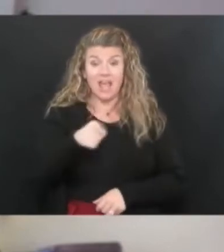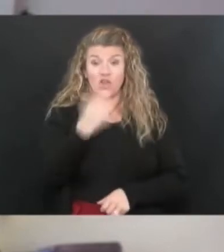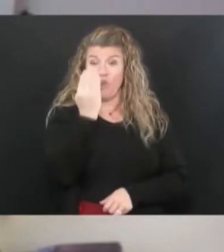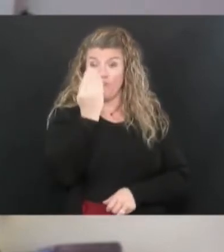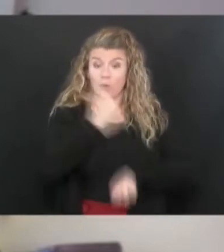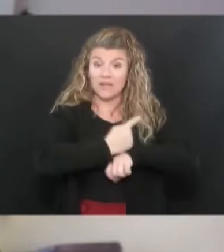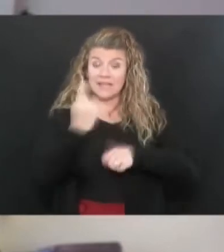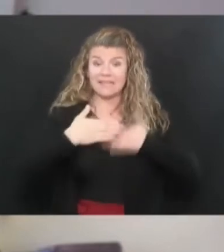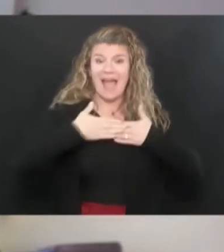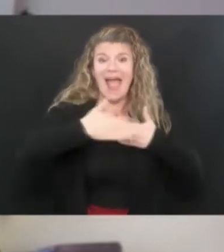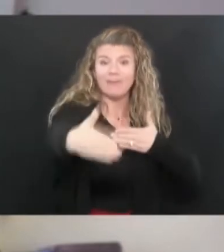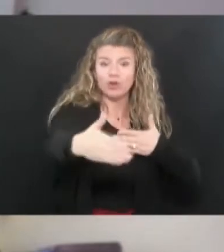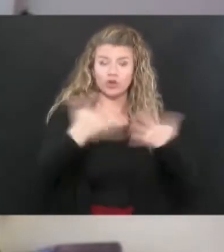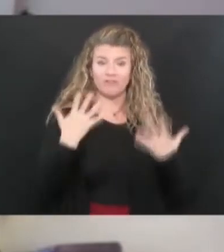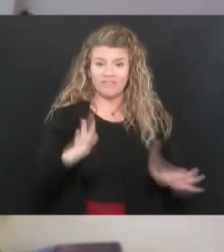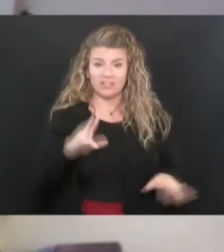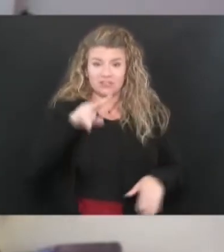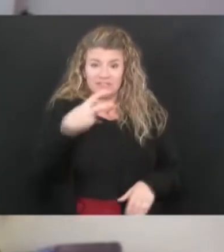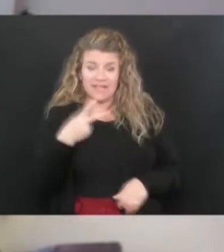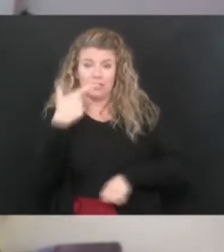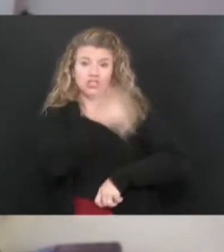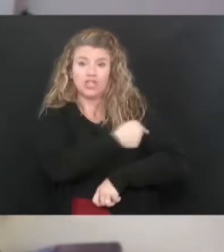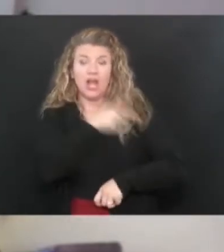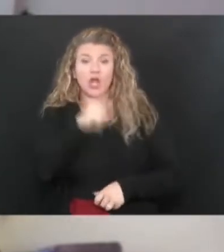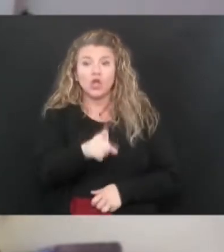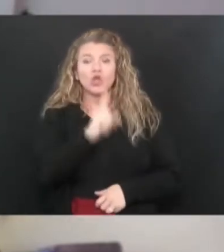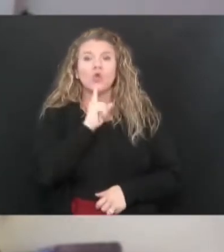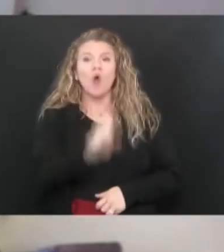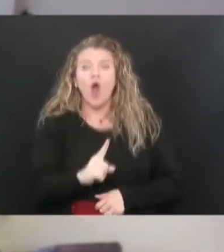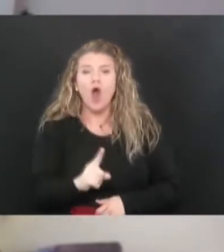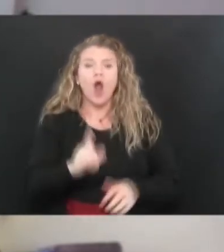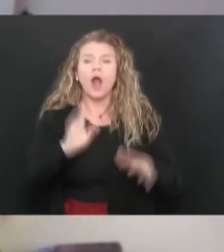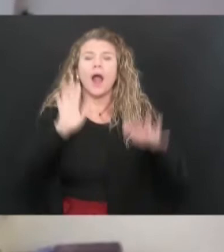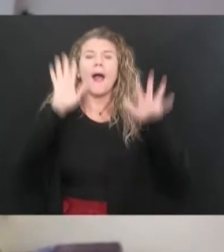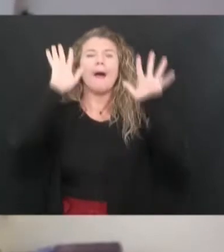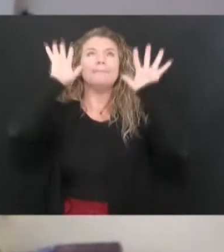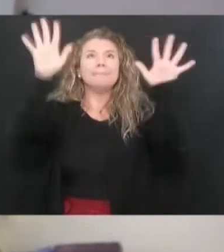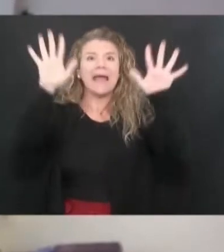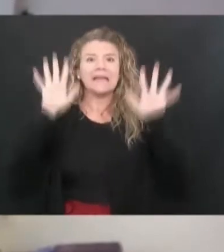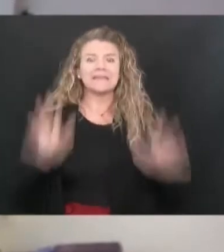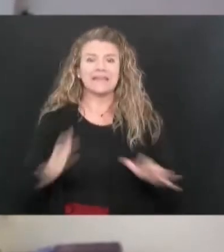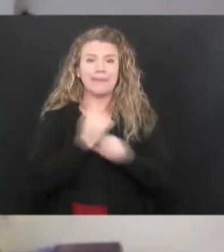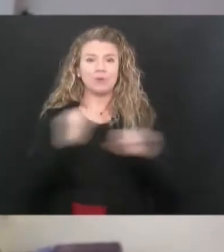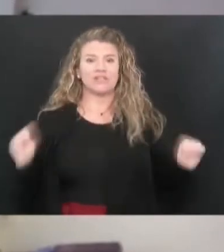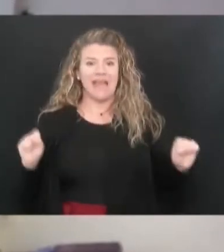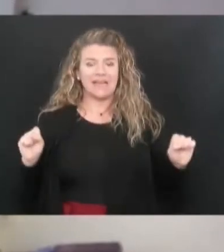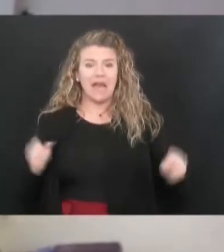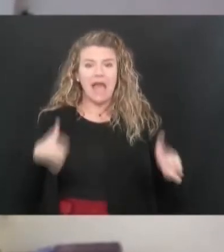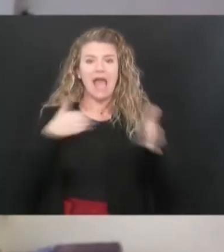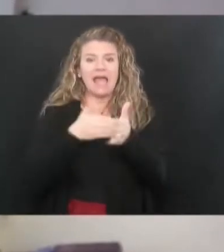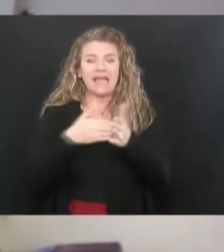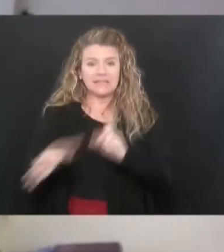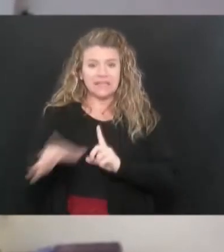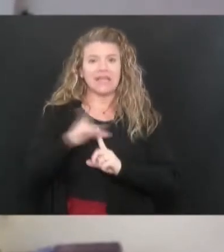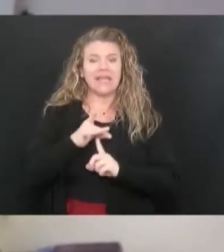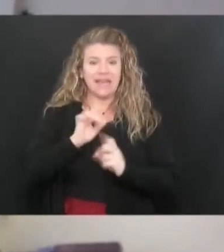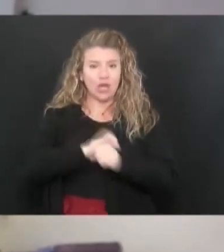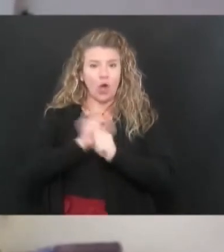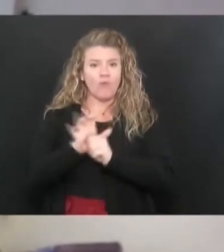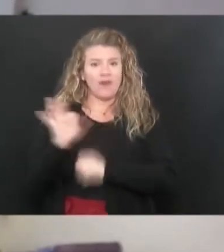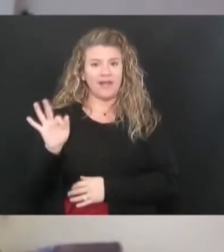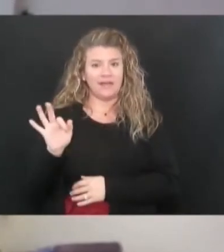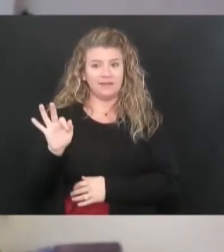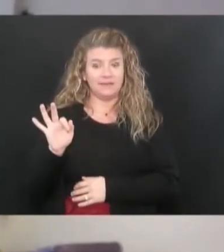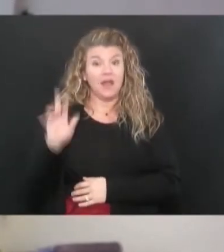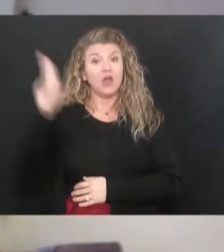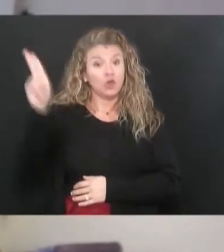after the final vaccination, you are amazingly protected against getting COVID-19 from the United